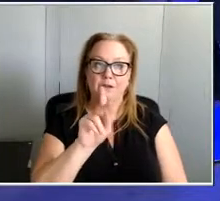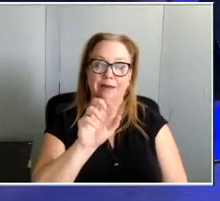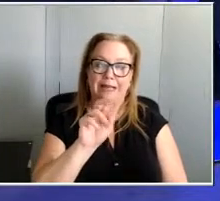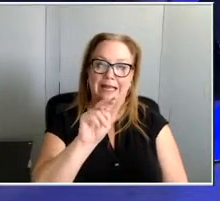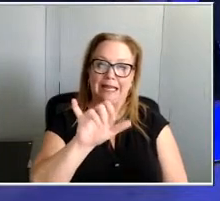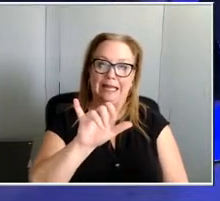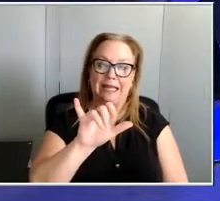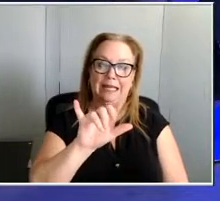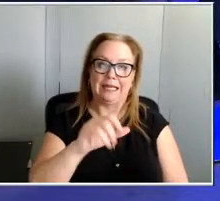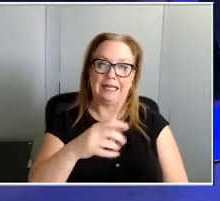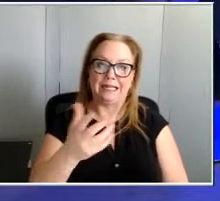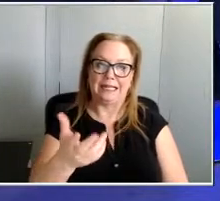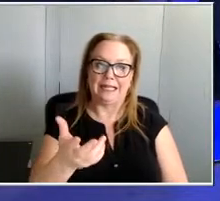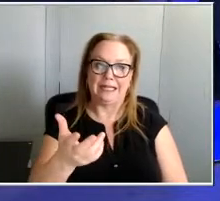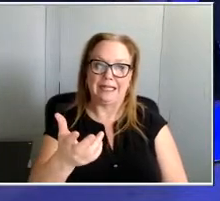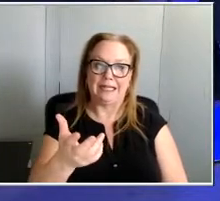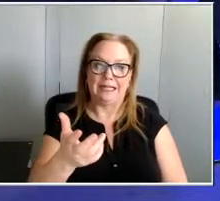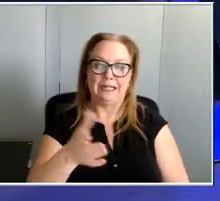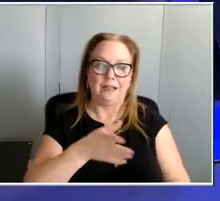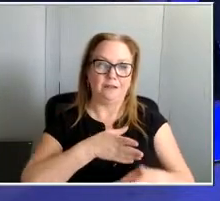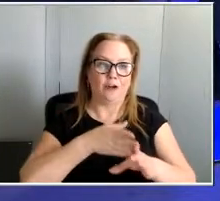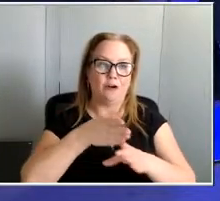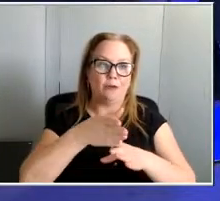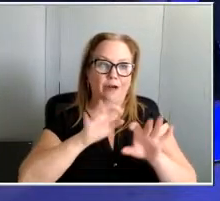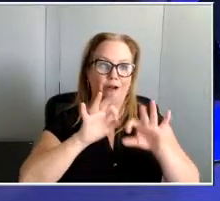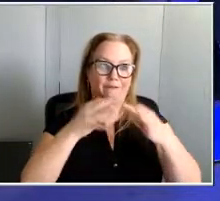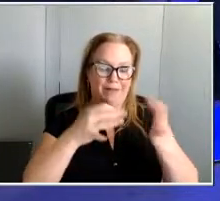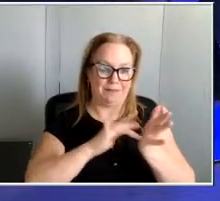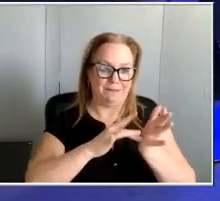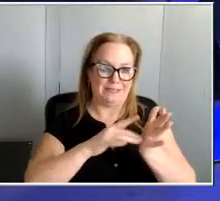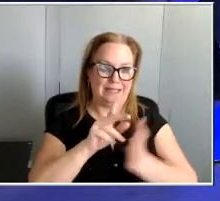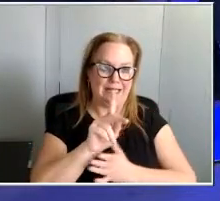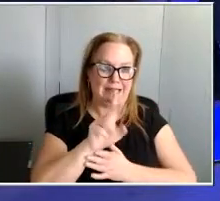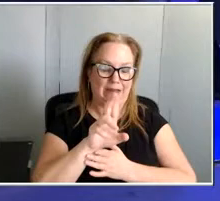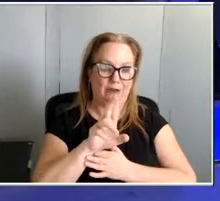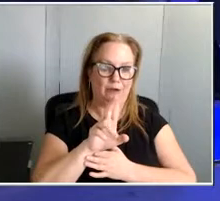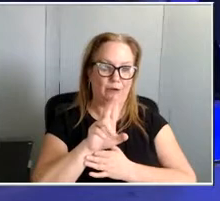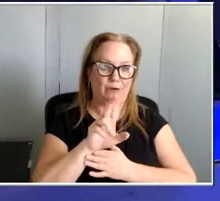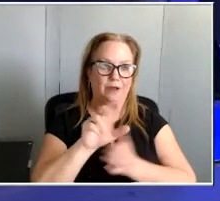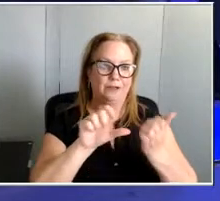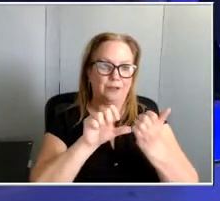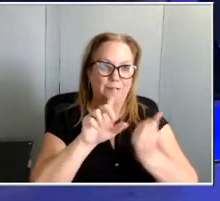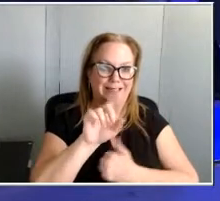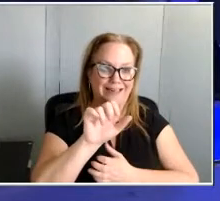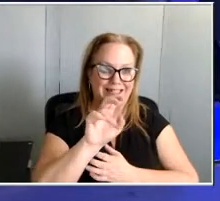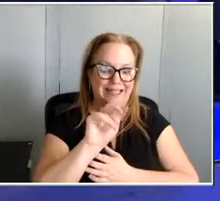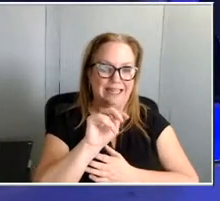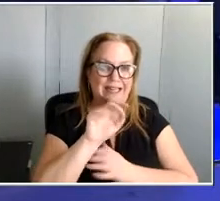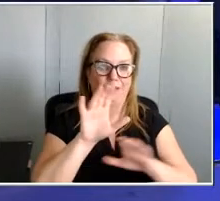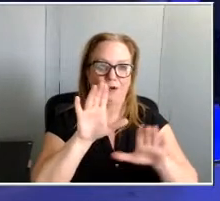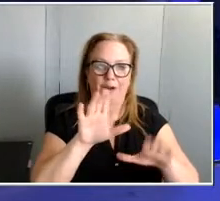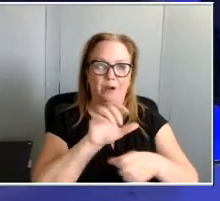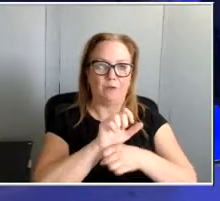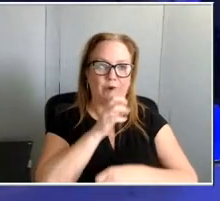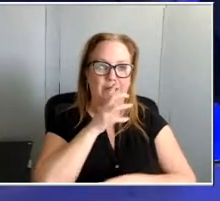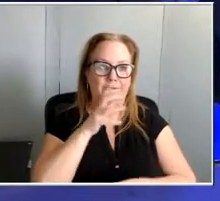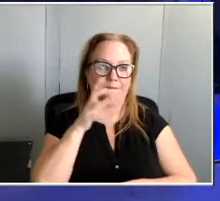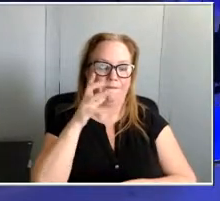to say, long career in family medicine here at KU and an associate dean and all this great work in rural healthcare. Final thoughts today.